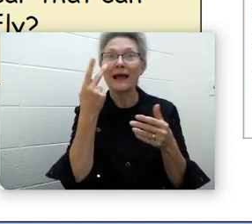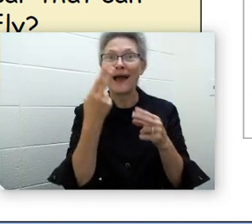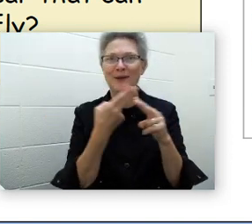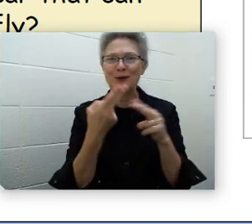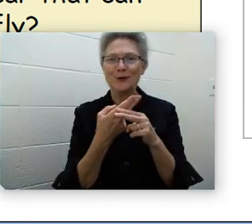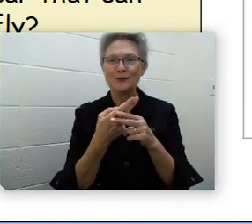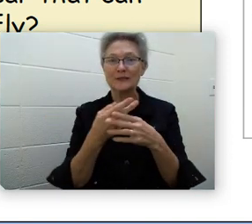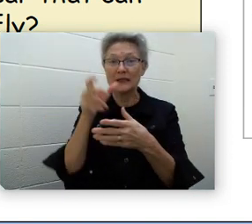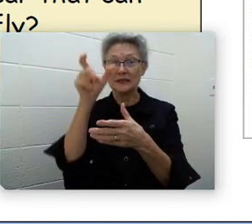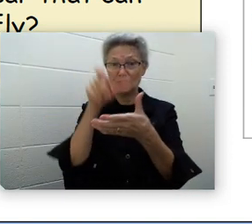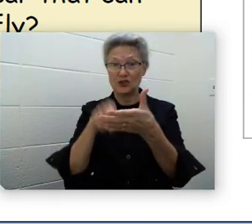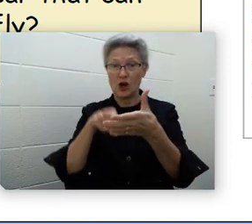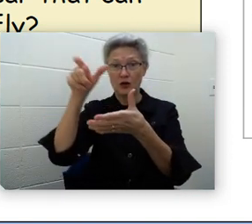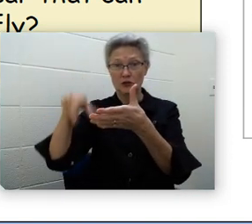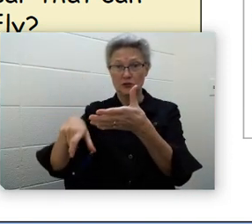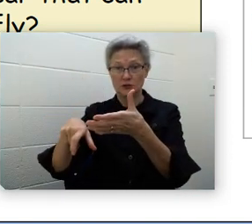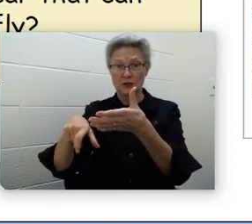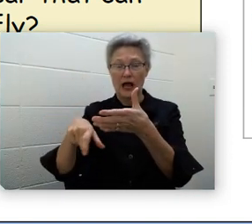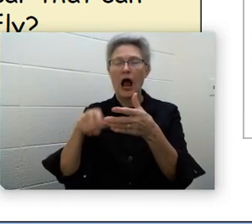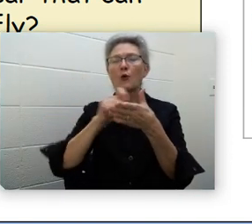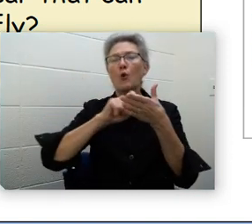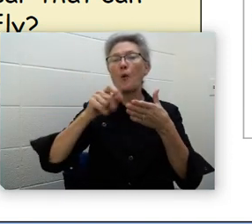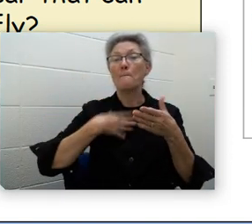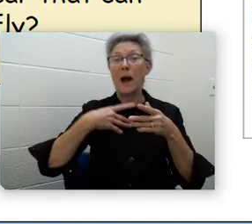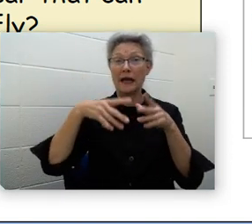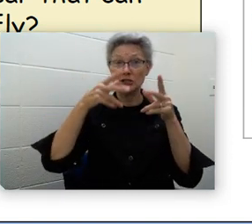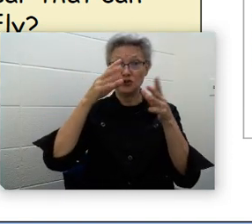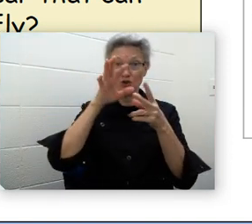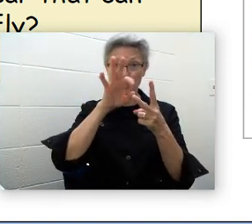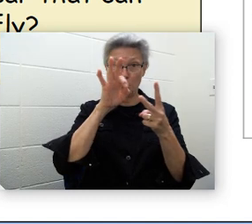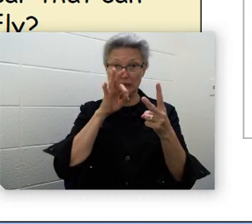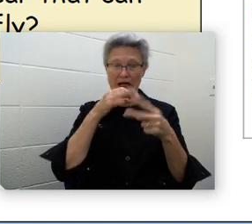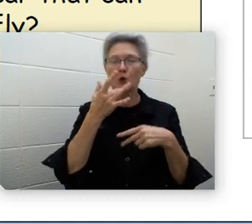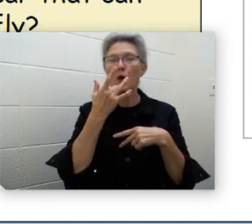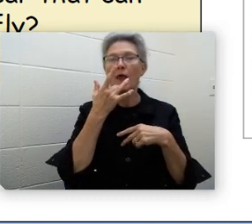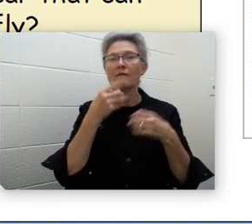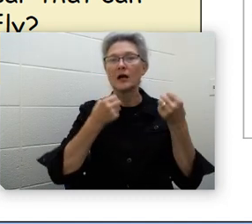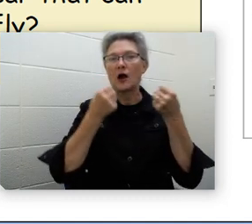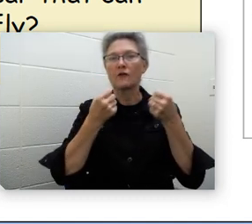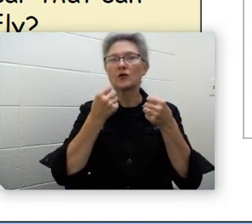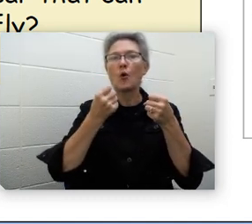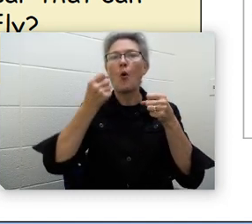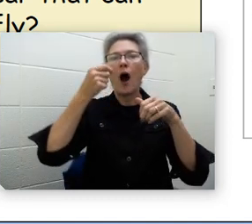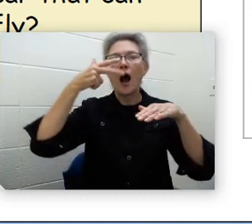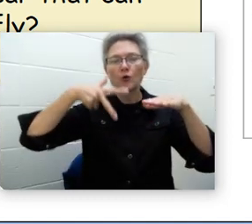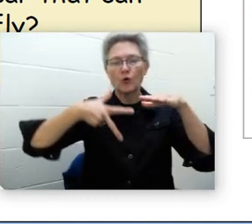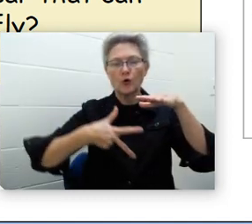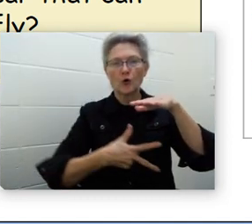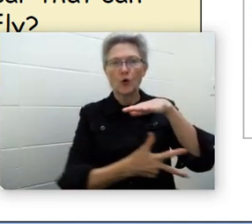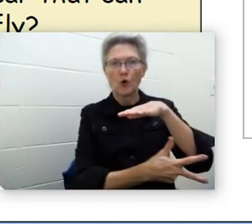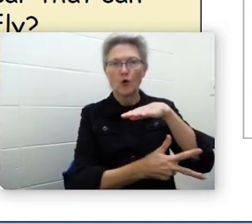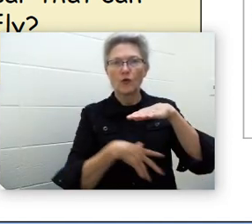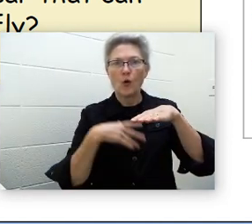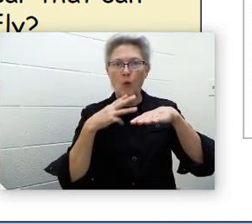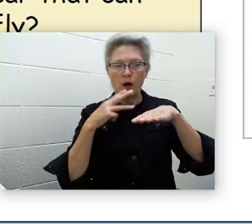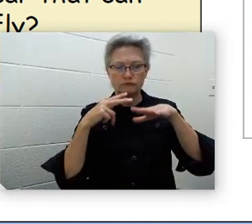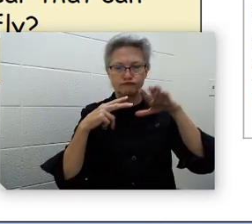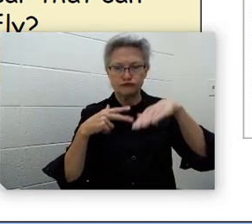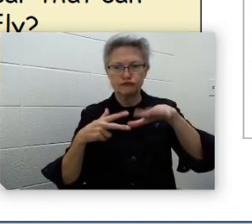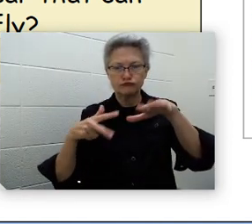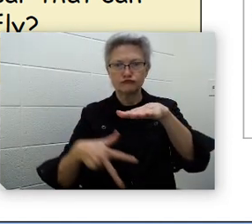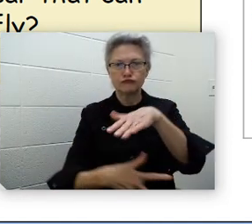a table. At the very top, I wrote that my choice was that I would rather have a car that can go underwater. My first reason was